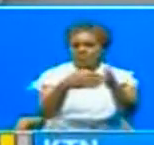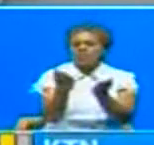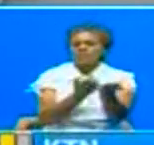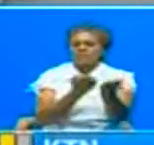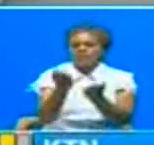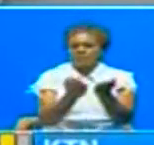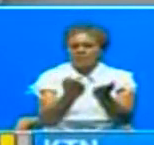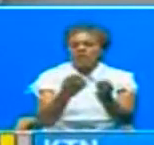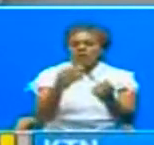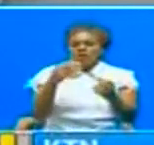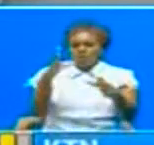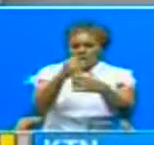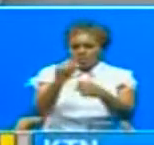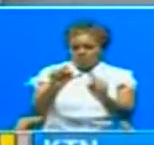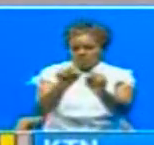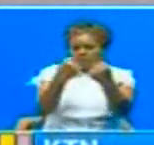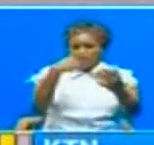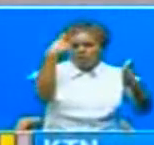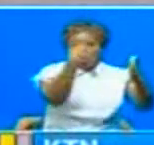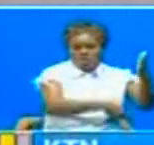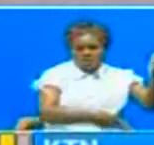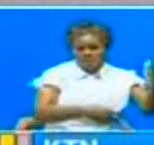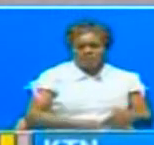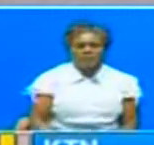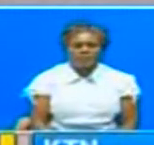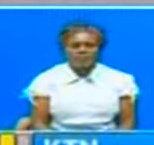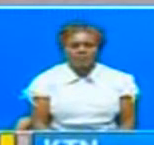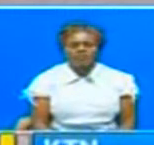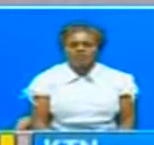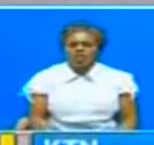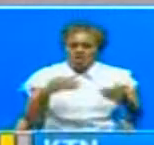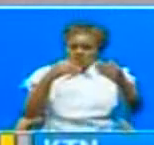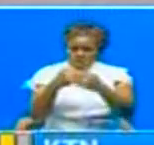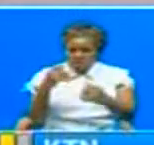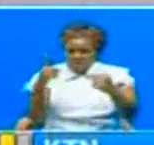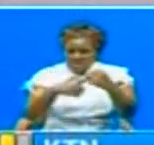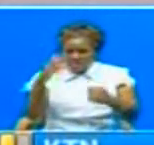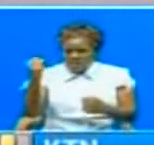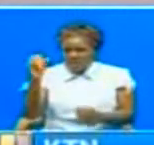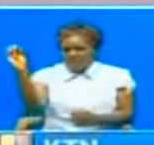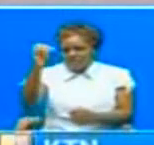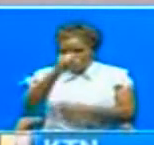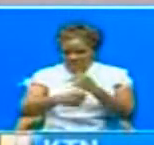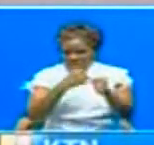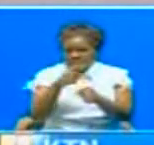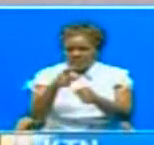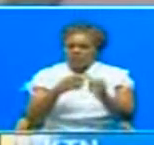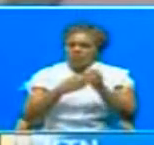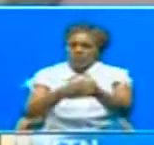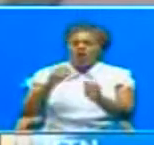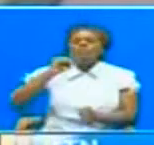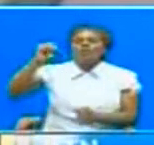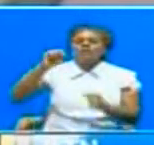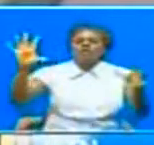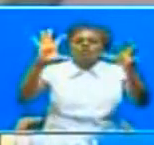three of its dealers to save on costs. For close to 65 years, CMC was largely dominated by politically